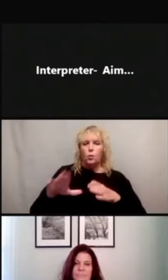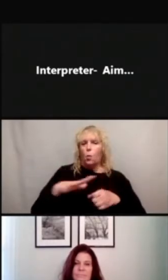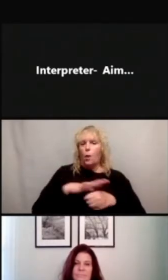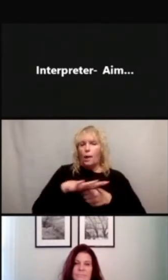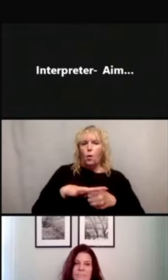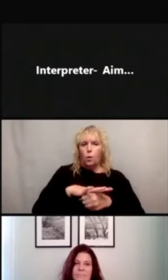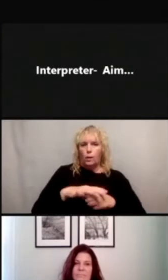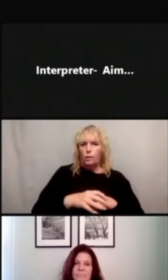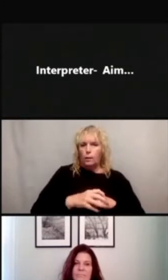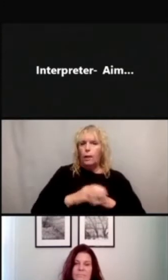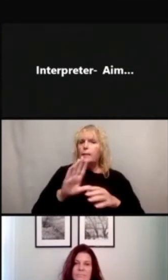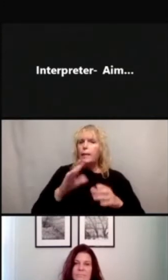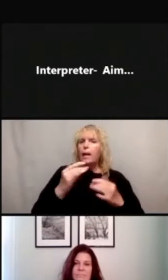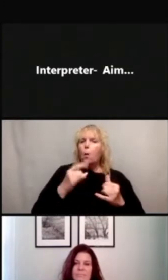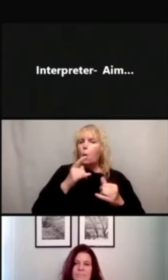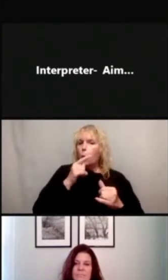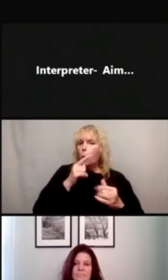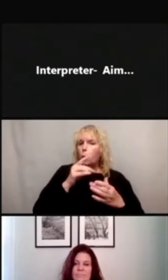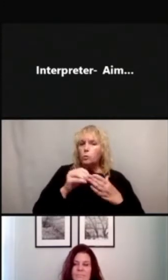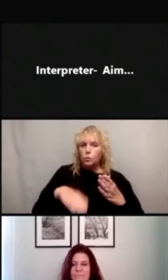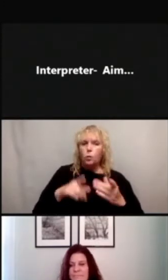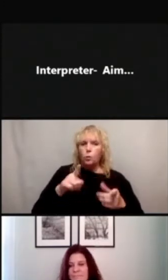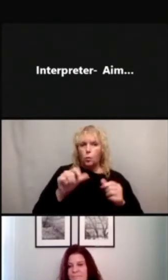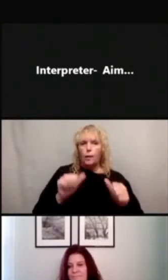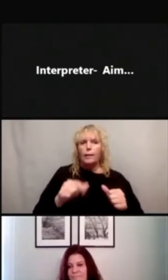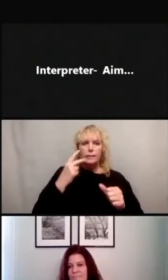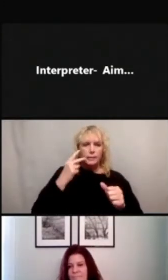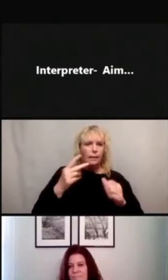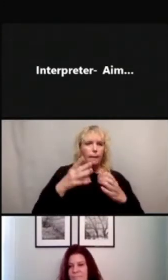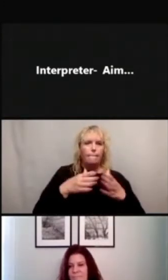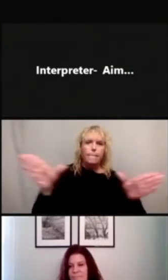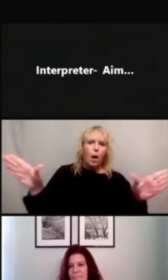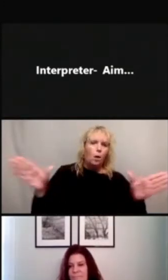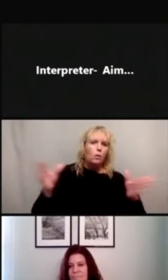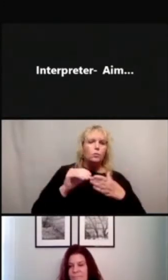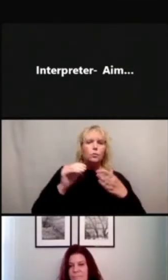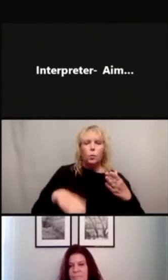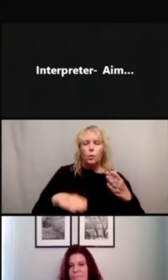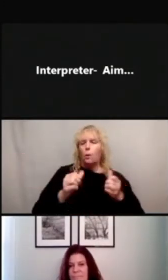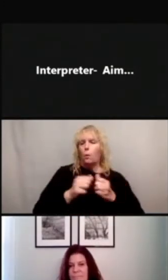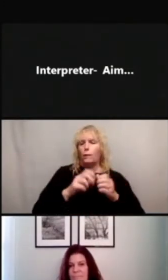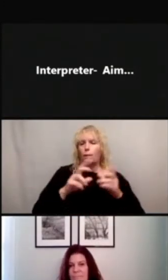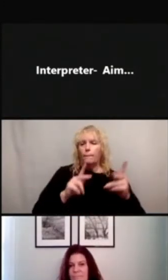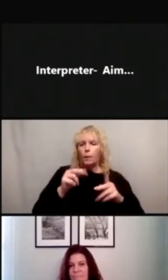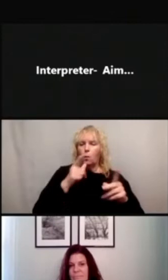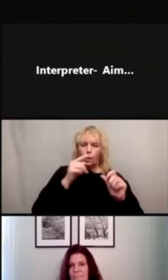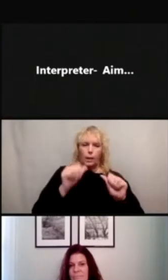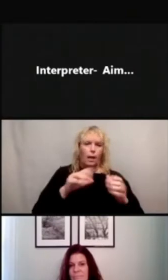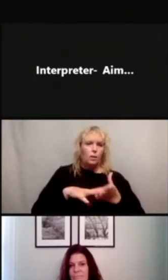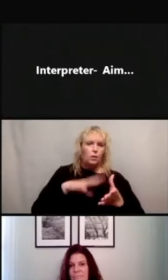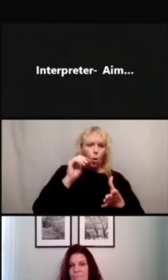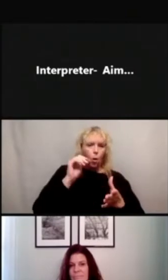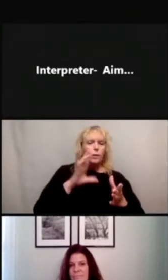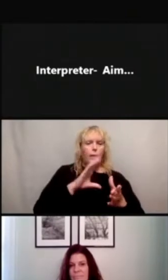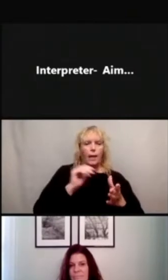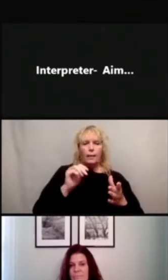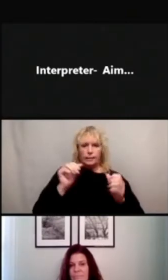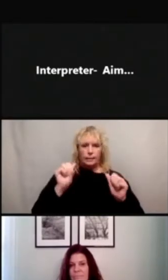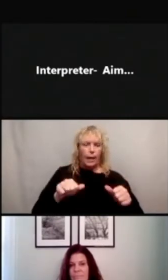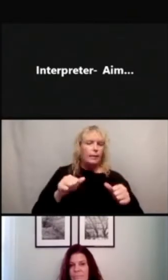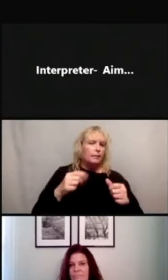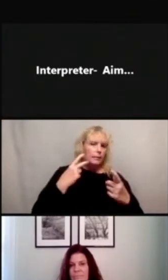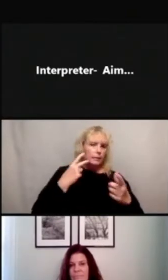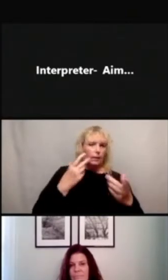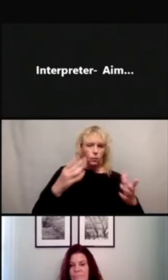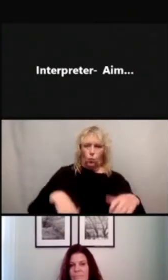Well, here too, we have a spectrum that's quite broad, including individuals who were born and raised in the United States and never learned to